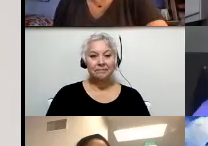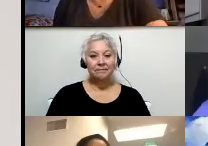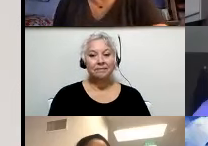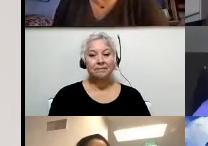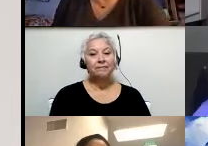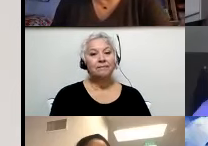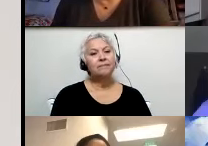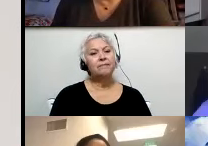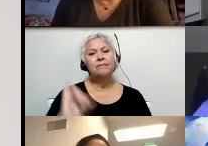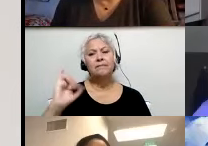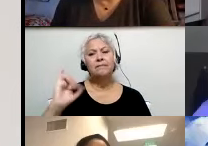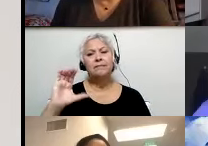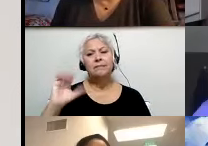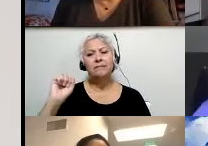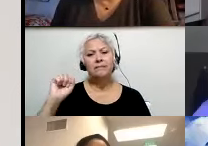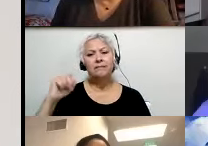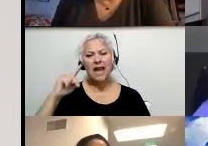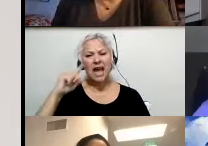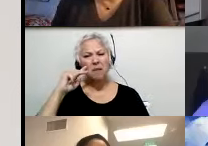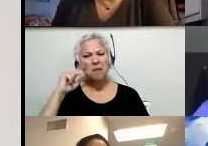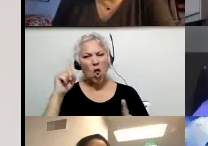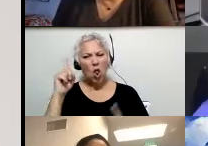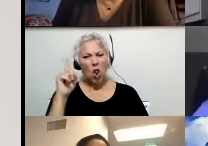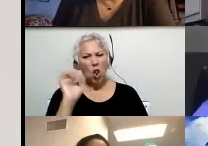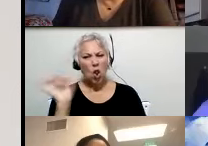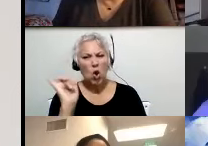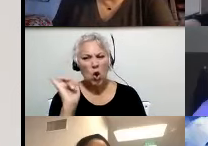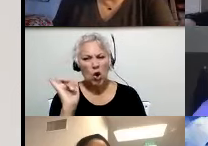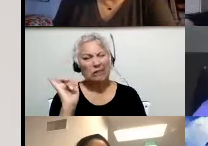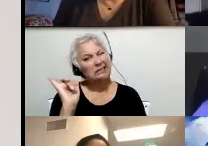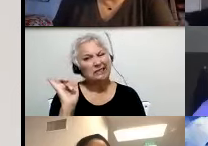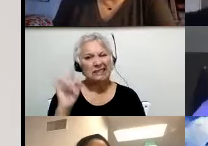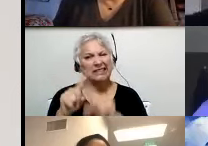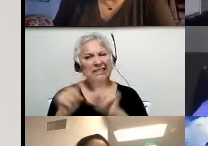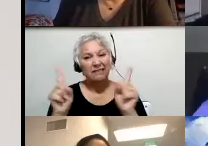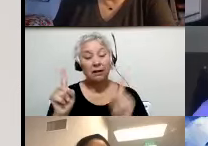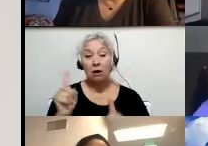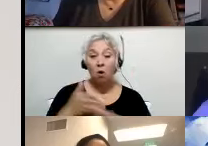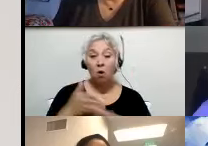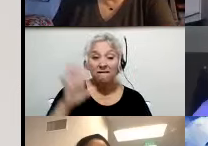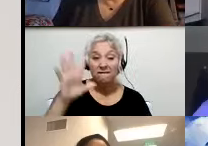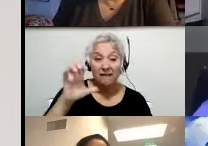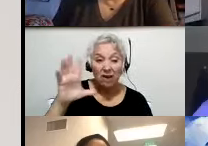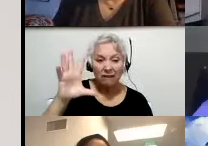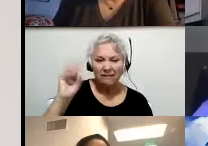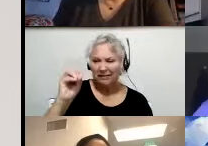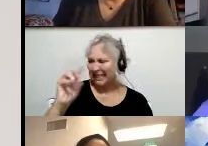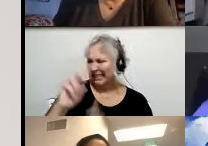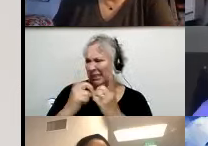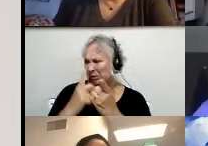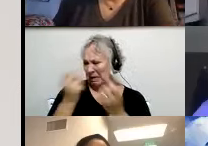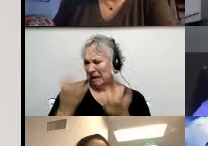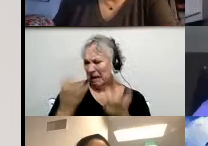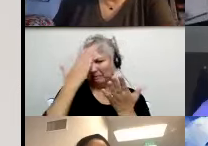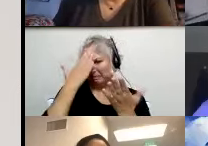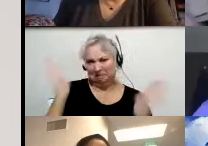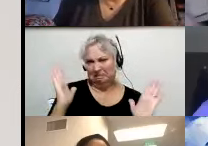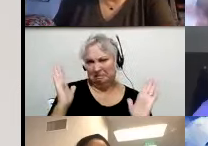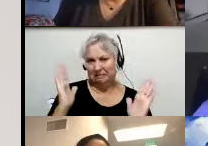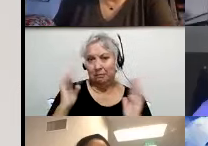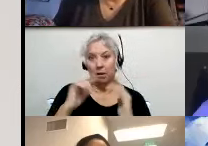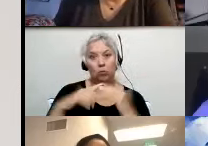So ICAP's going to look different. We have over 550 districts in Oklahoma. I don't know the exact number right now, but it's